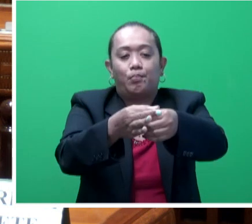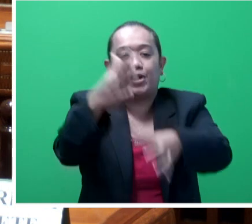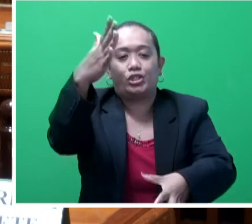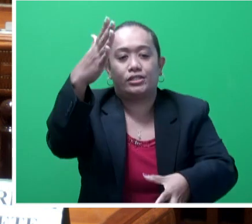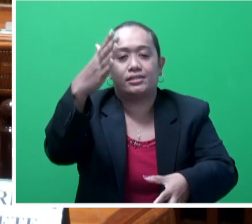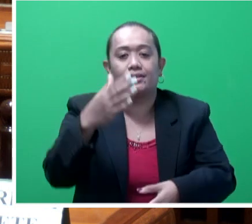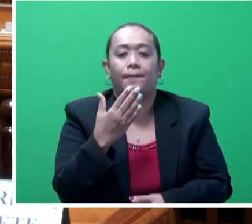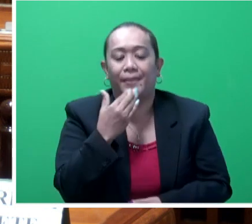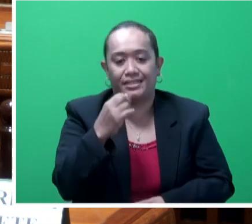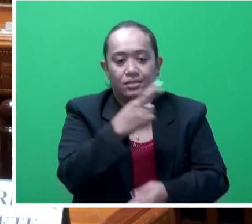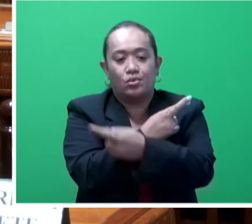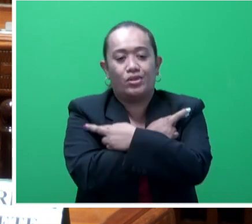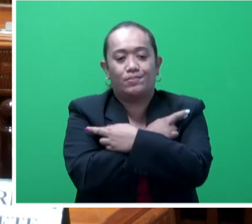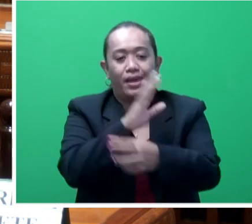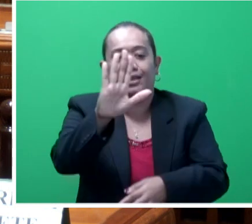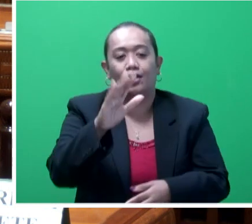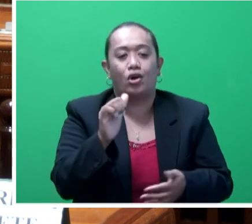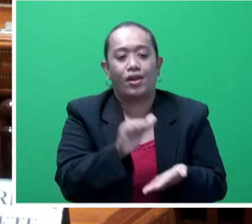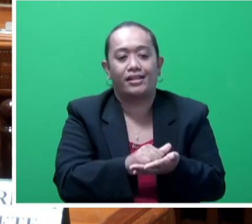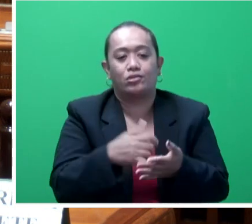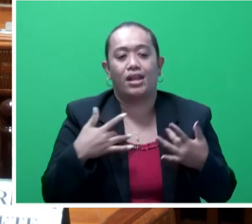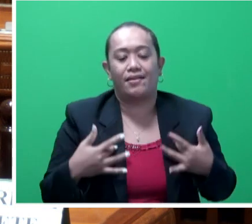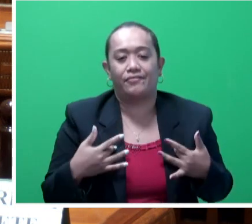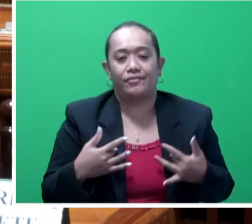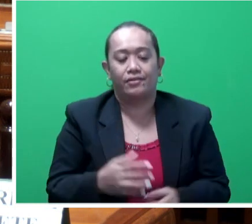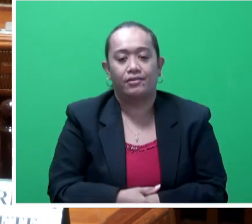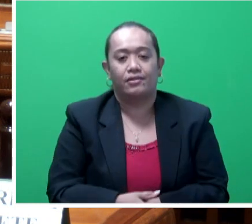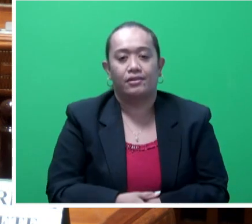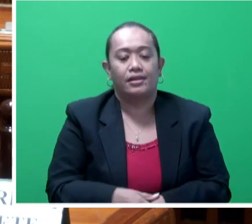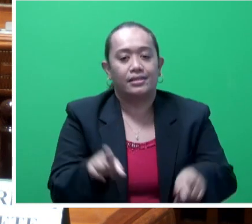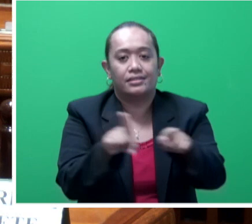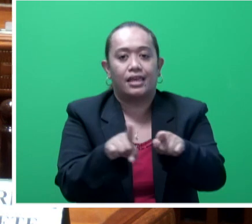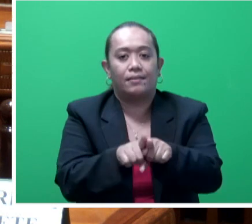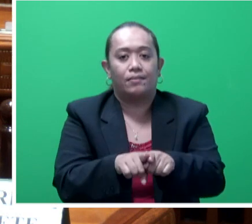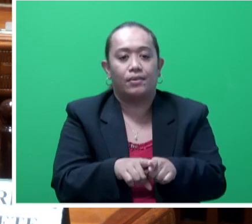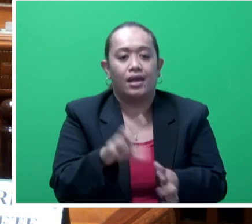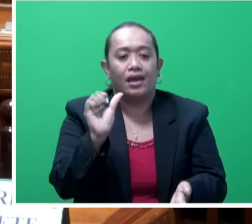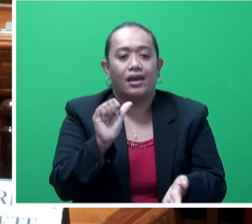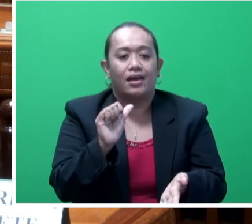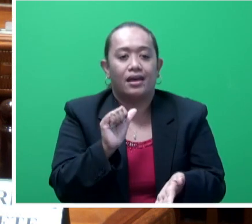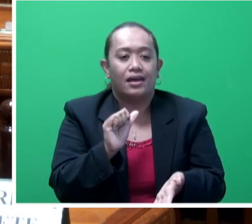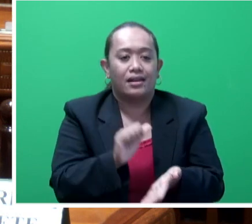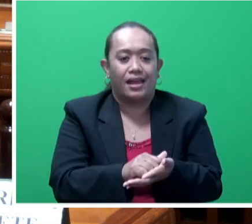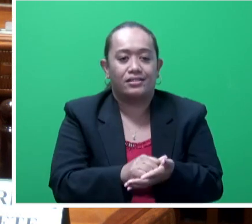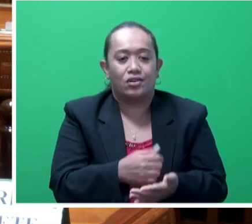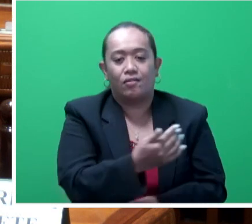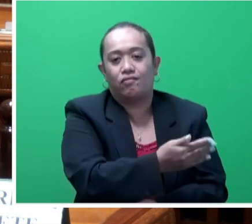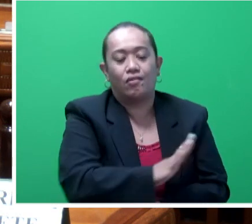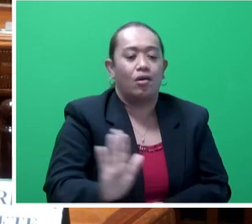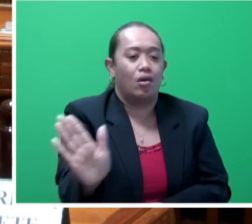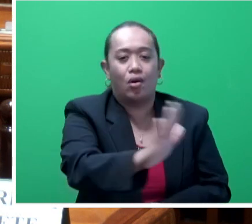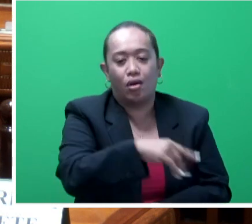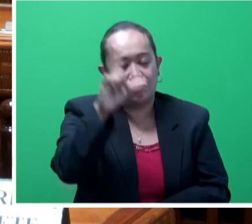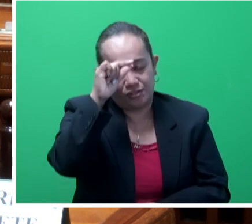respect the right to life of our fellow Fijians, and we need to take our responsibility